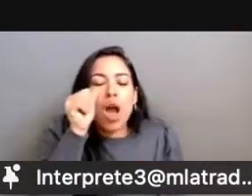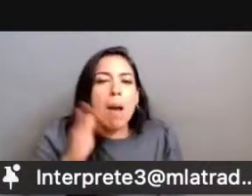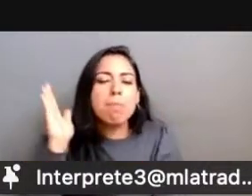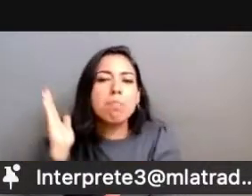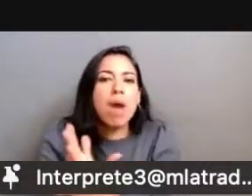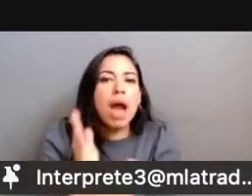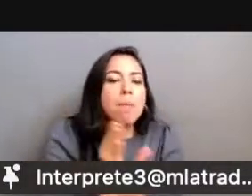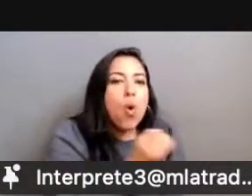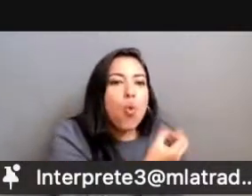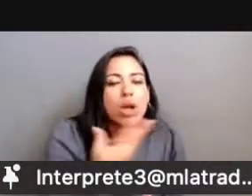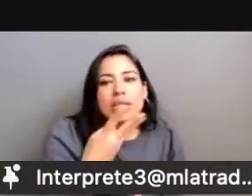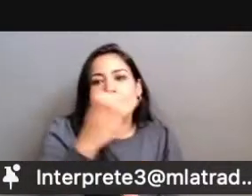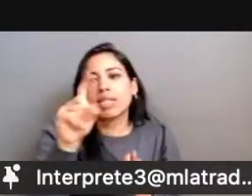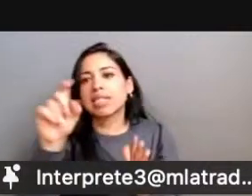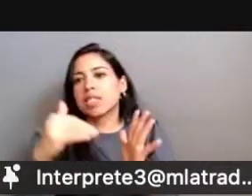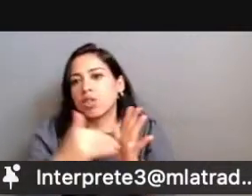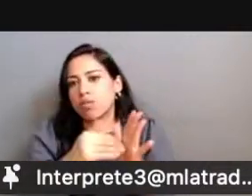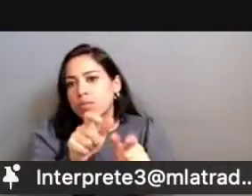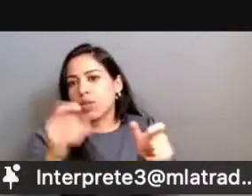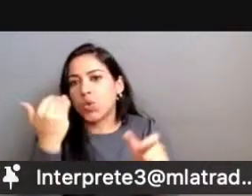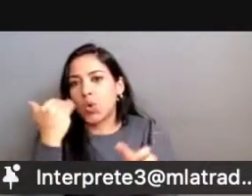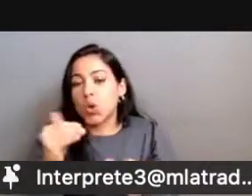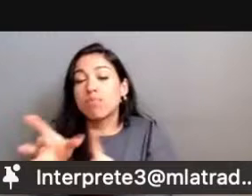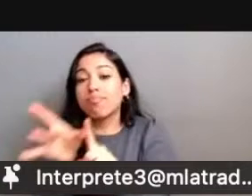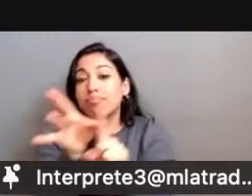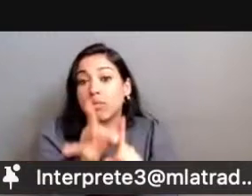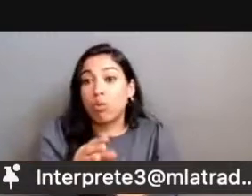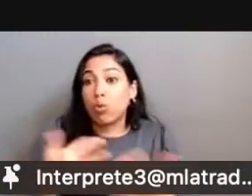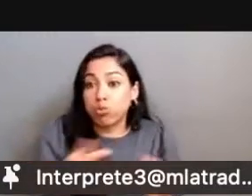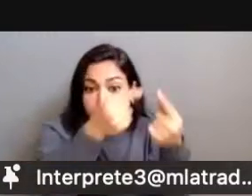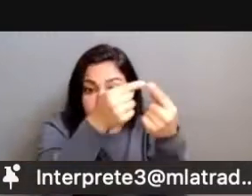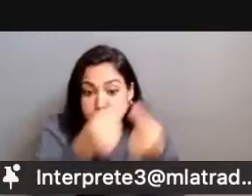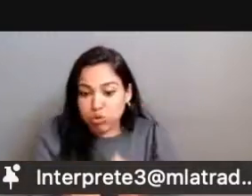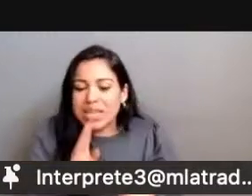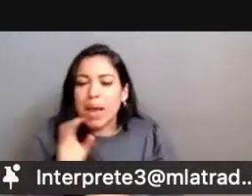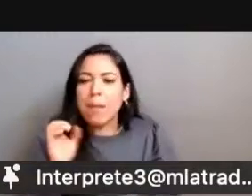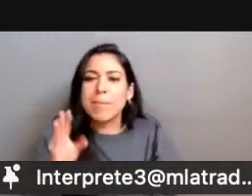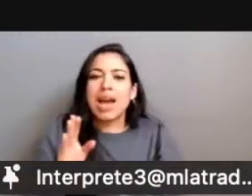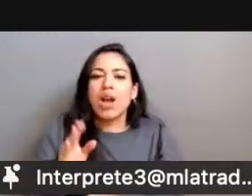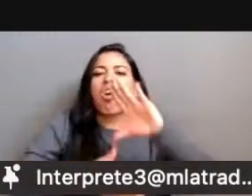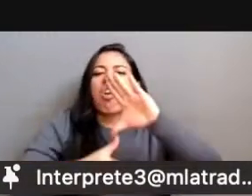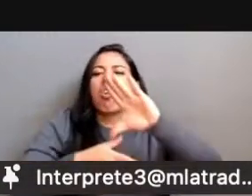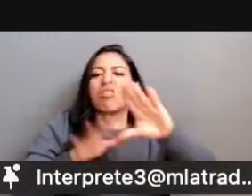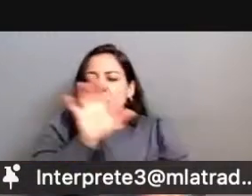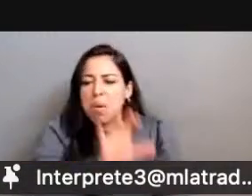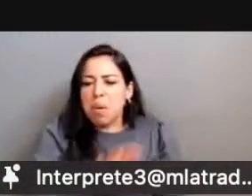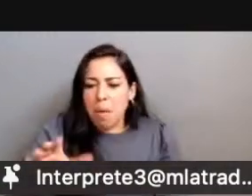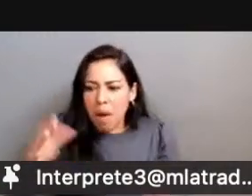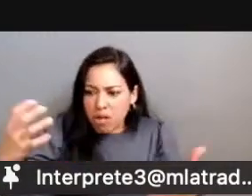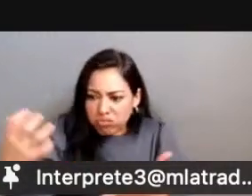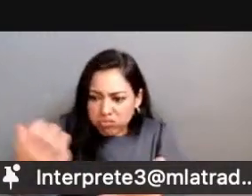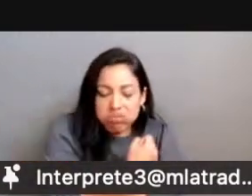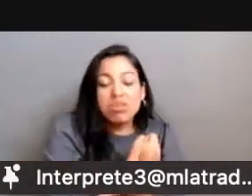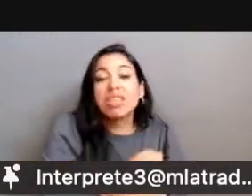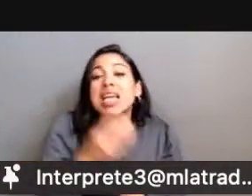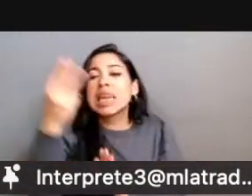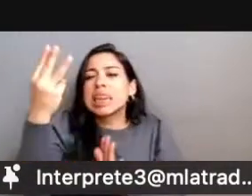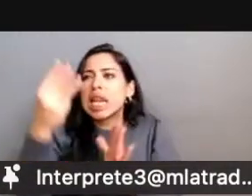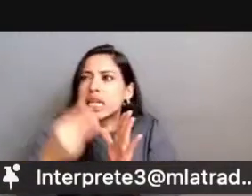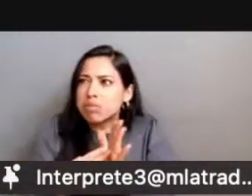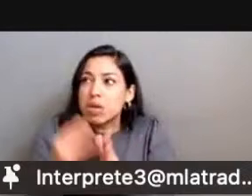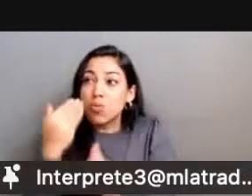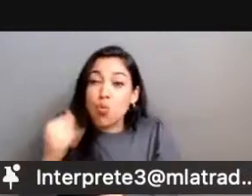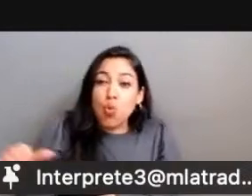region. And we could say those are figures of the Inter-American Bank. More than 3,000 of